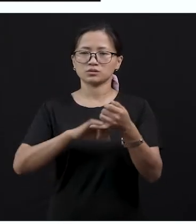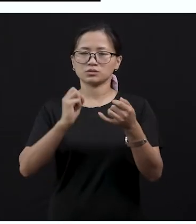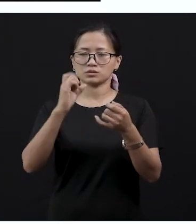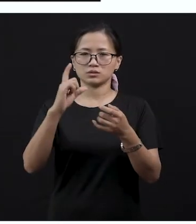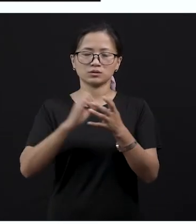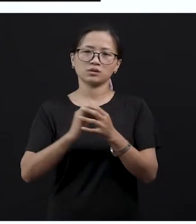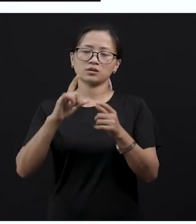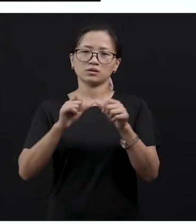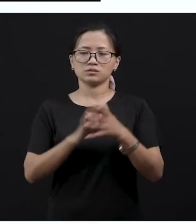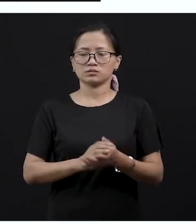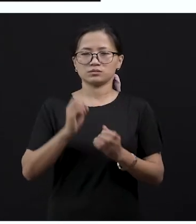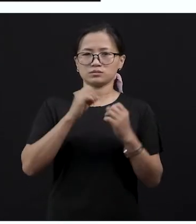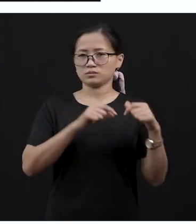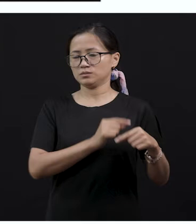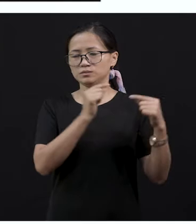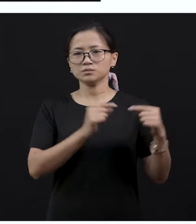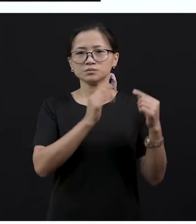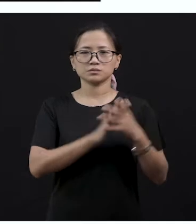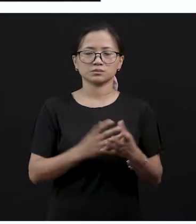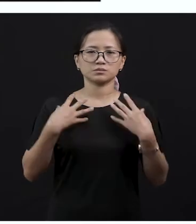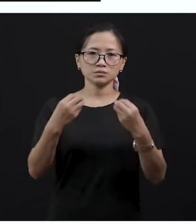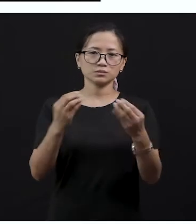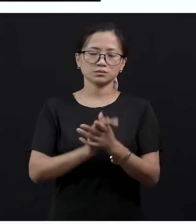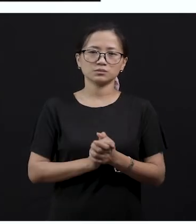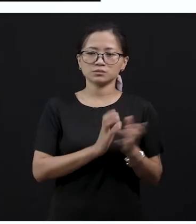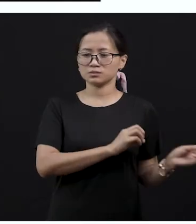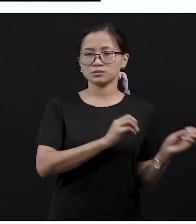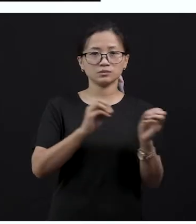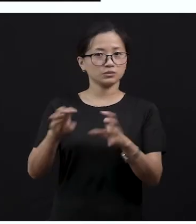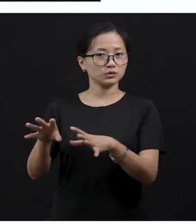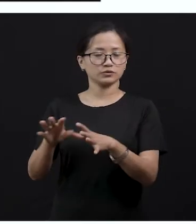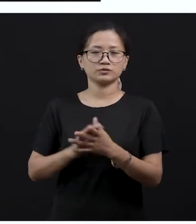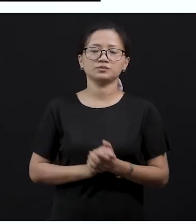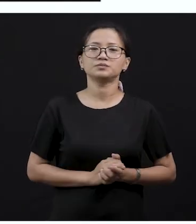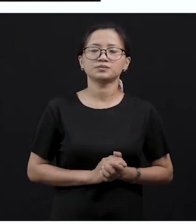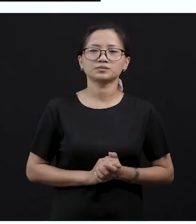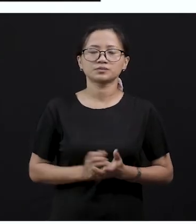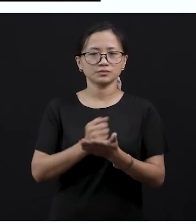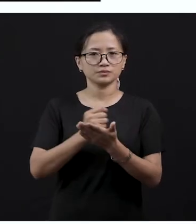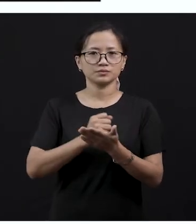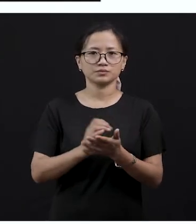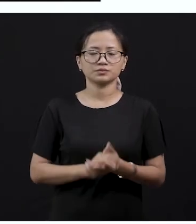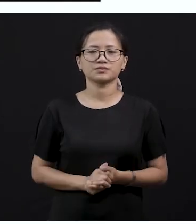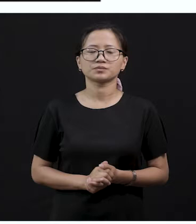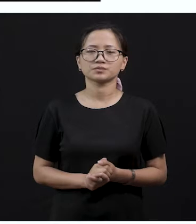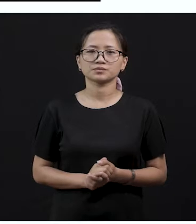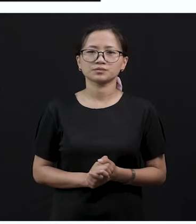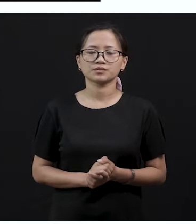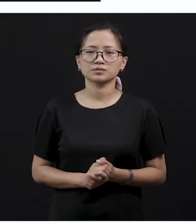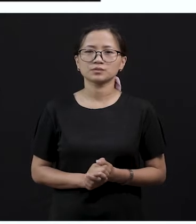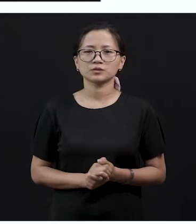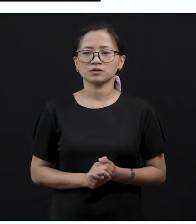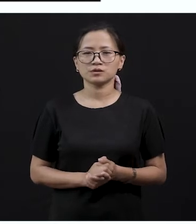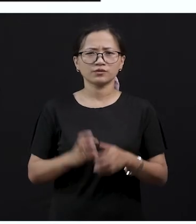okay? Evils are bad, right? So he wanted to remove those uh, practice in the society